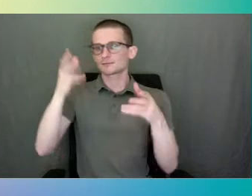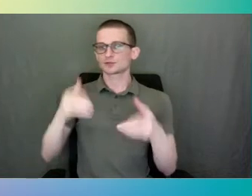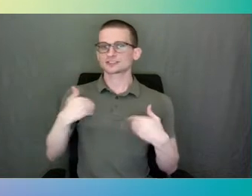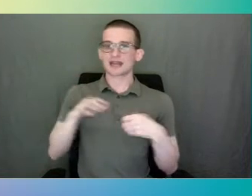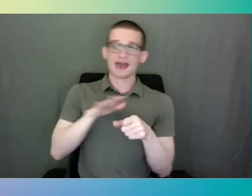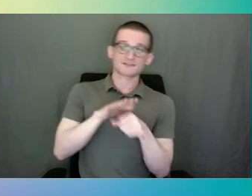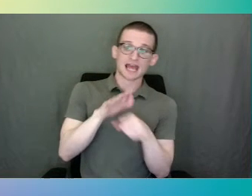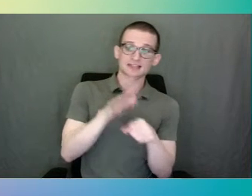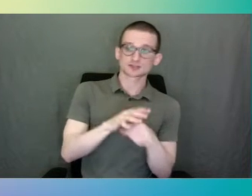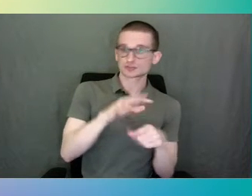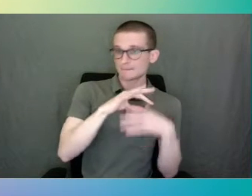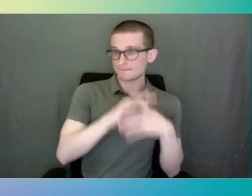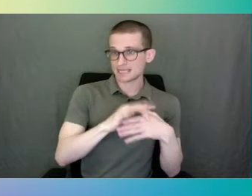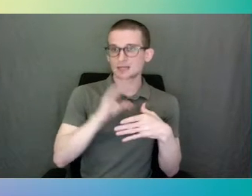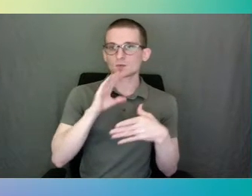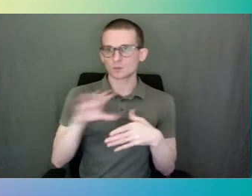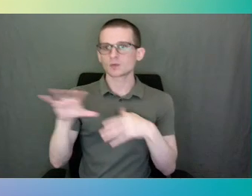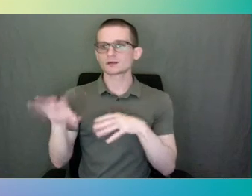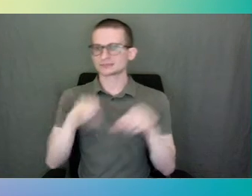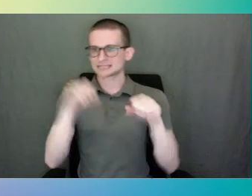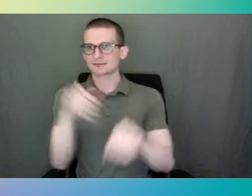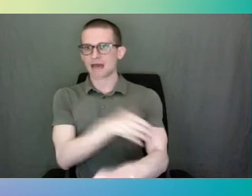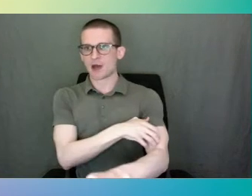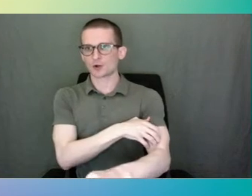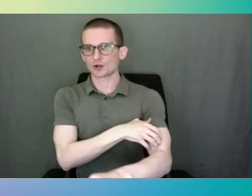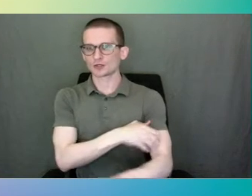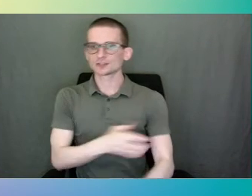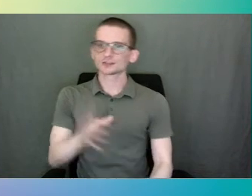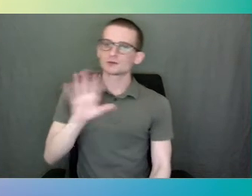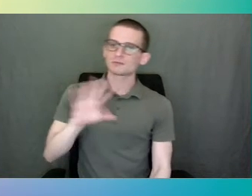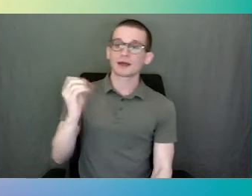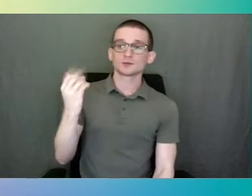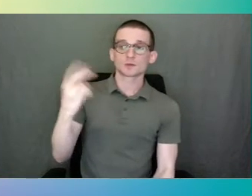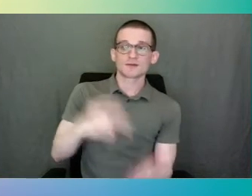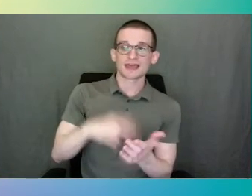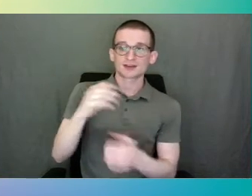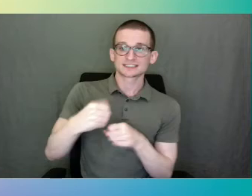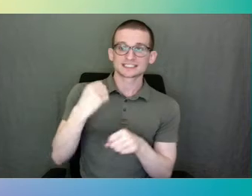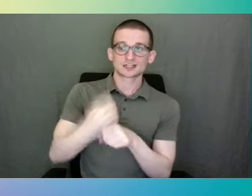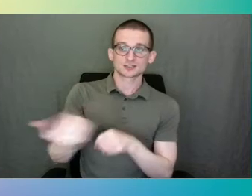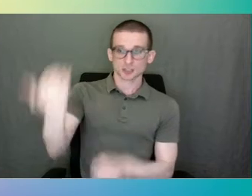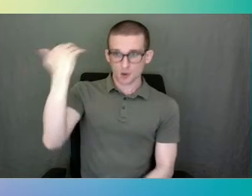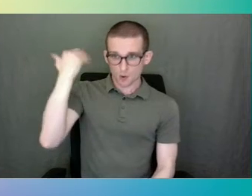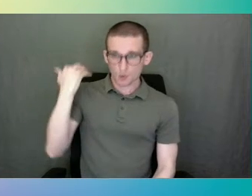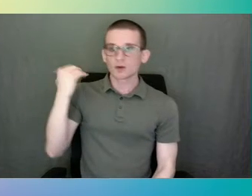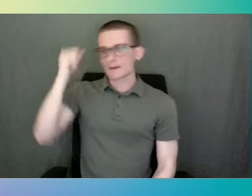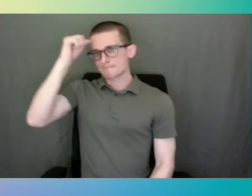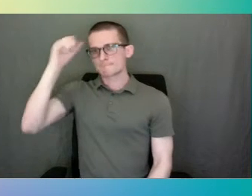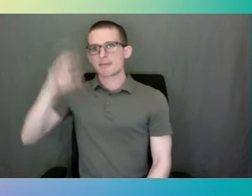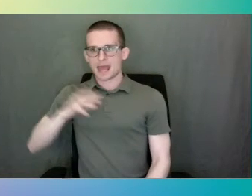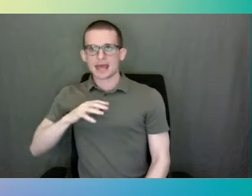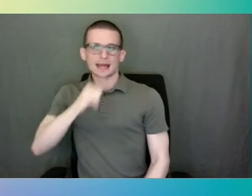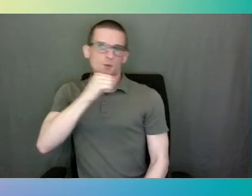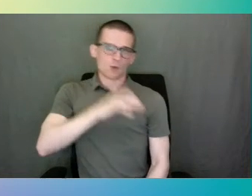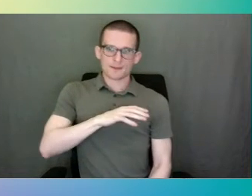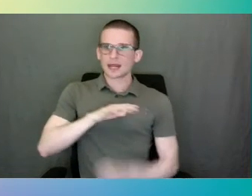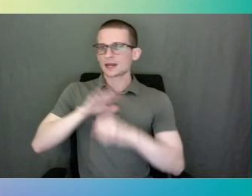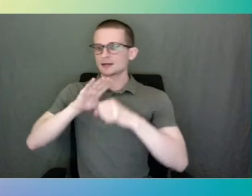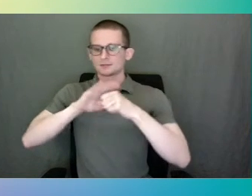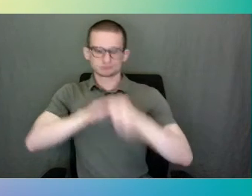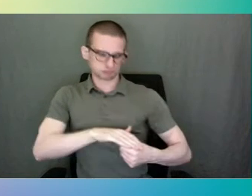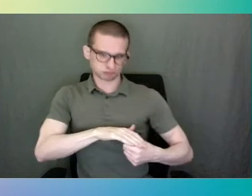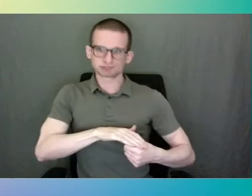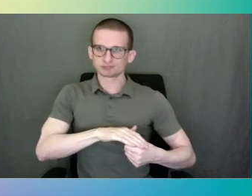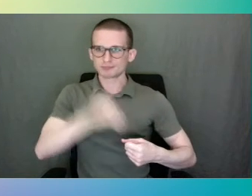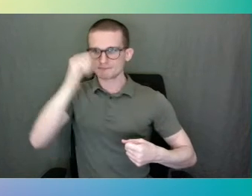Thus, 12,000 years ago, began the dominance of men over women in every facet of life. And